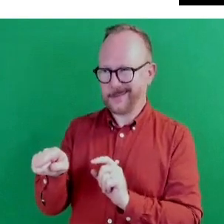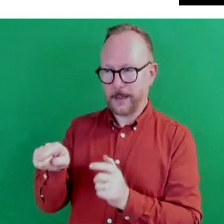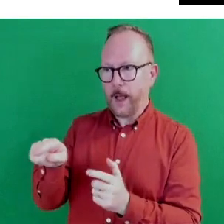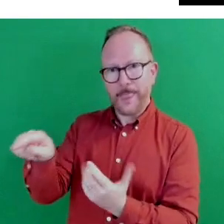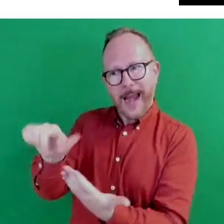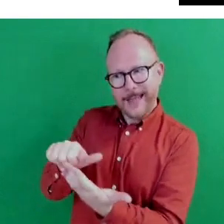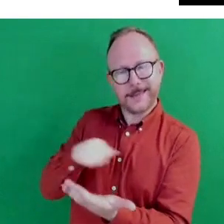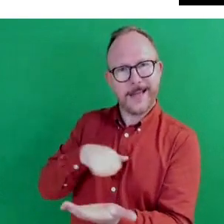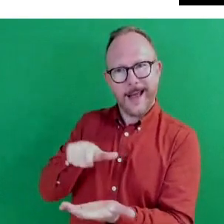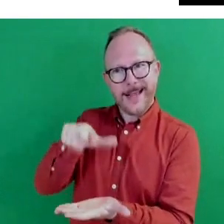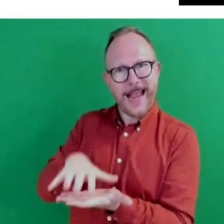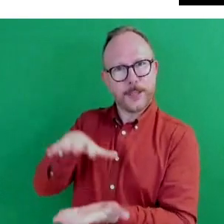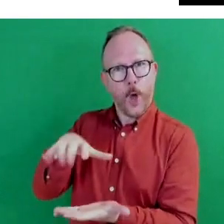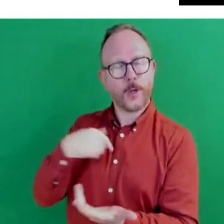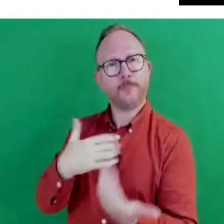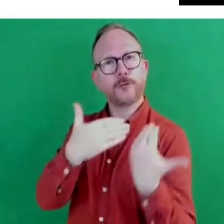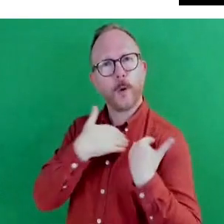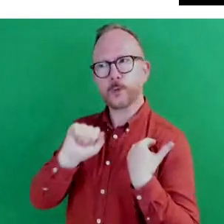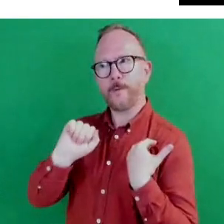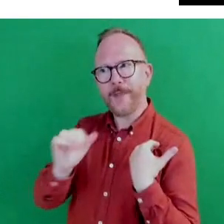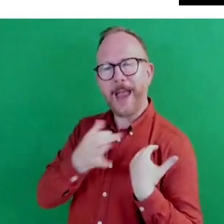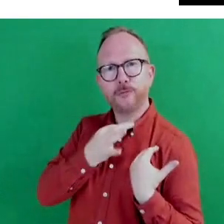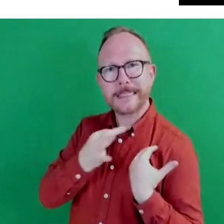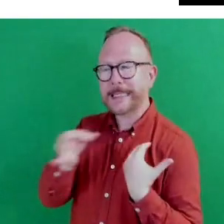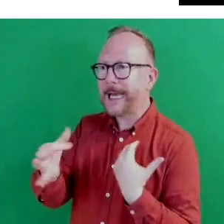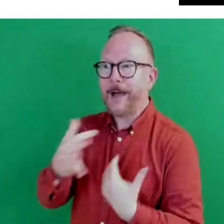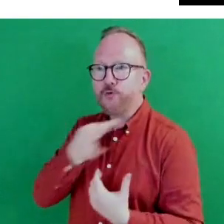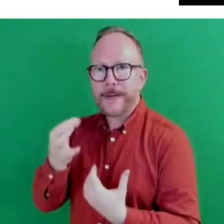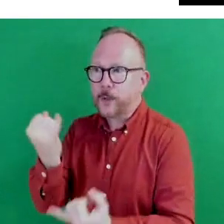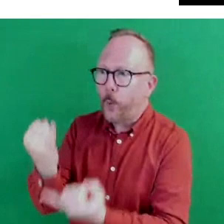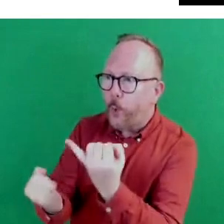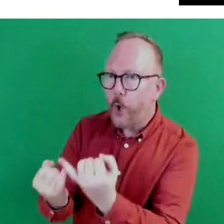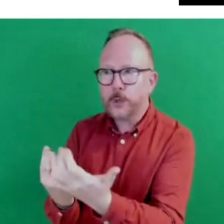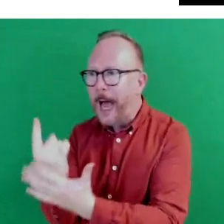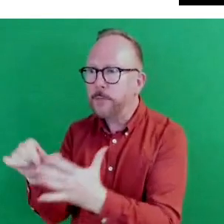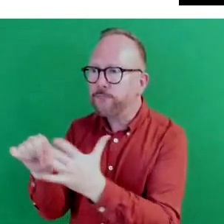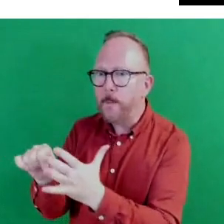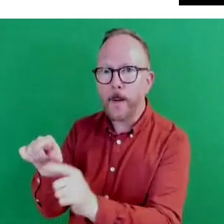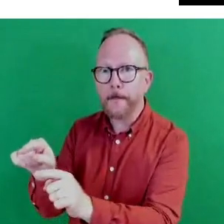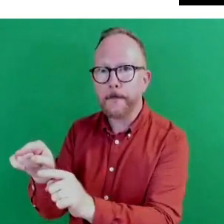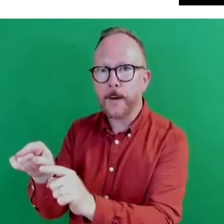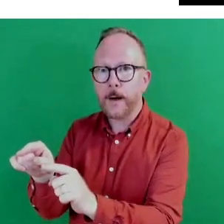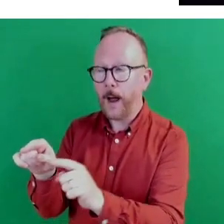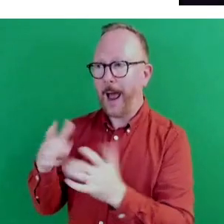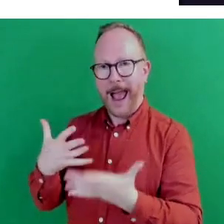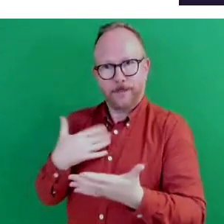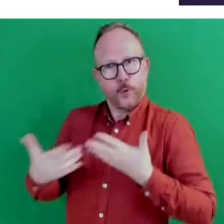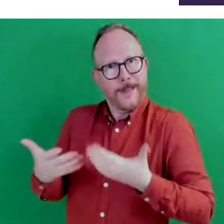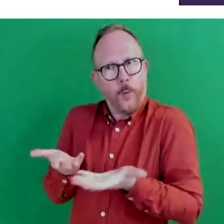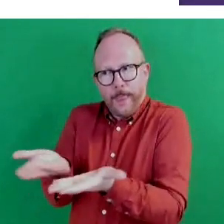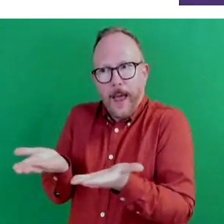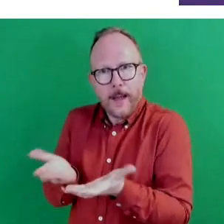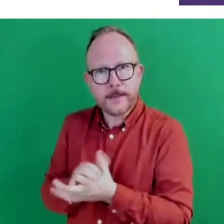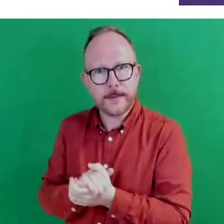risk. So if there are any changes to their risk or anything like that, obviously those are matters that I do have to deal with. Because